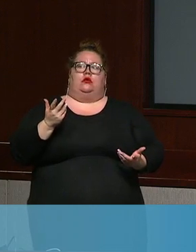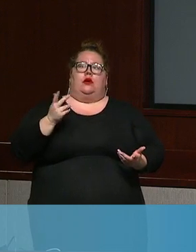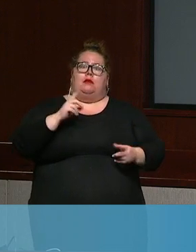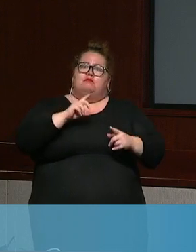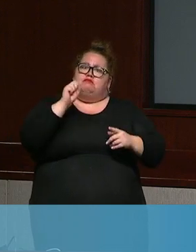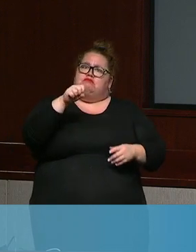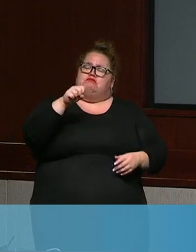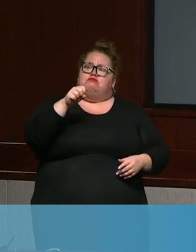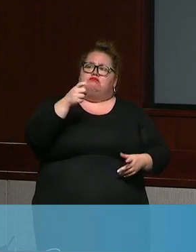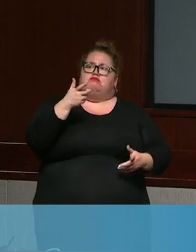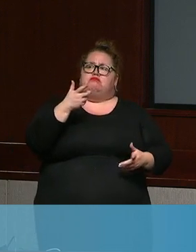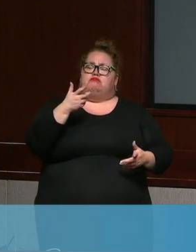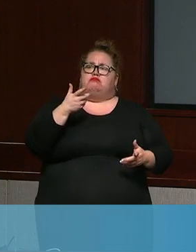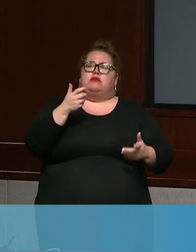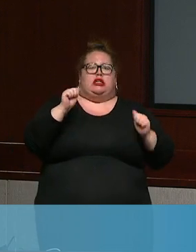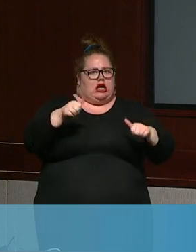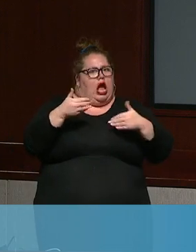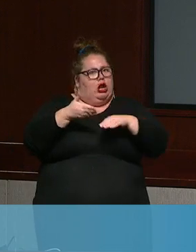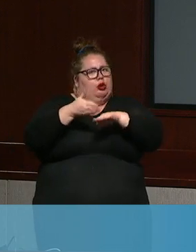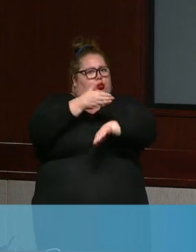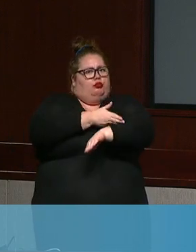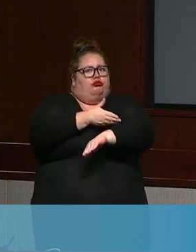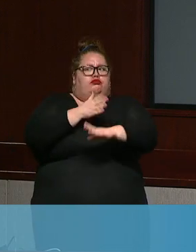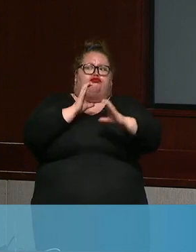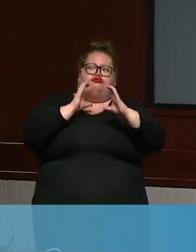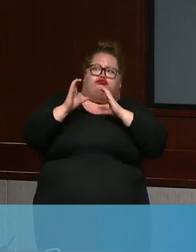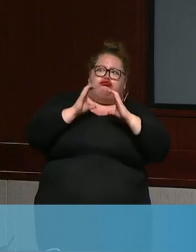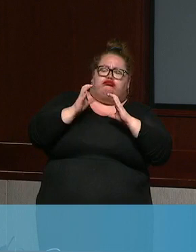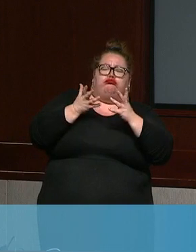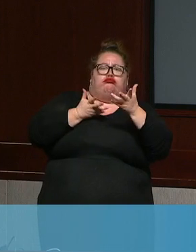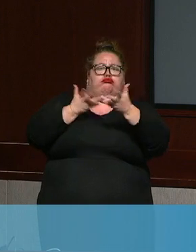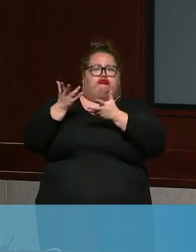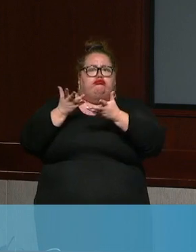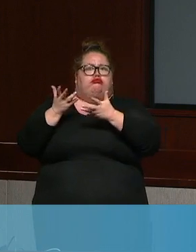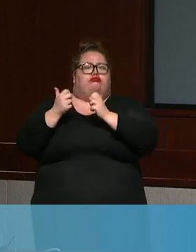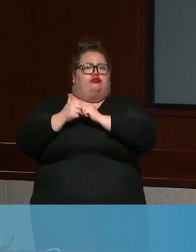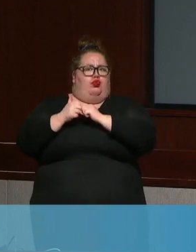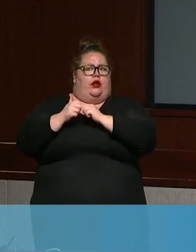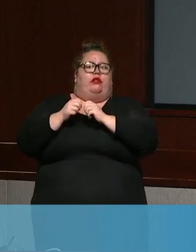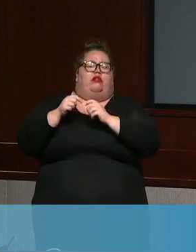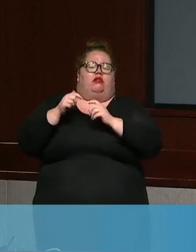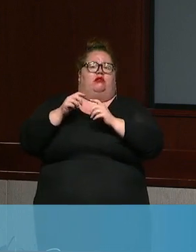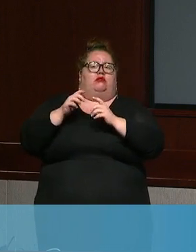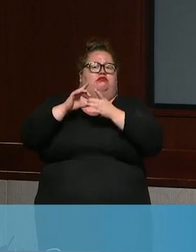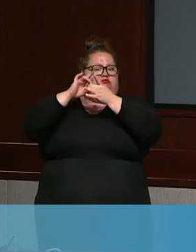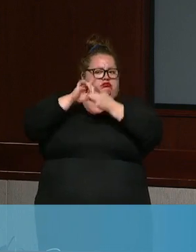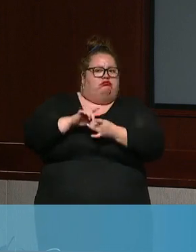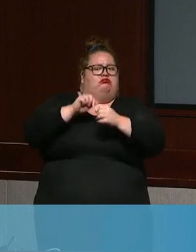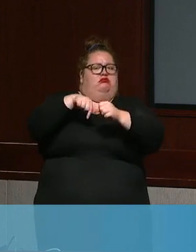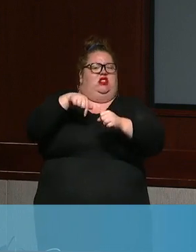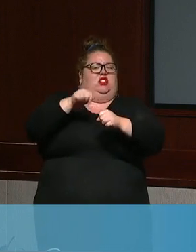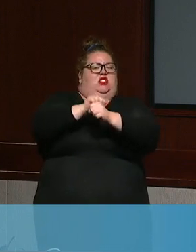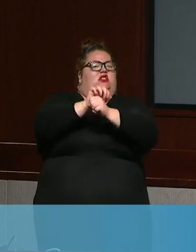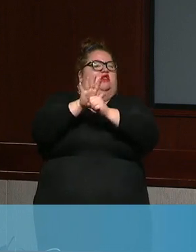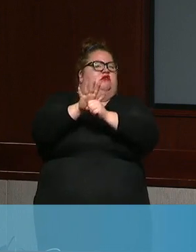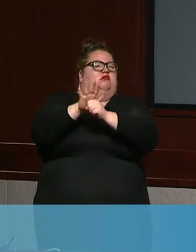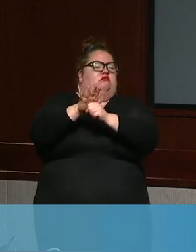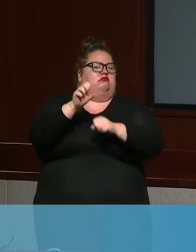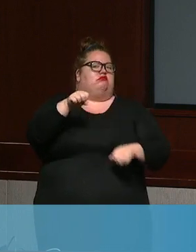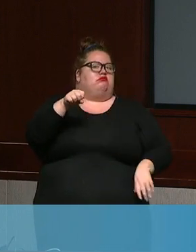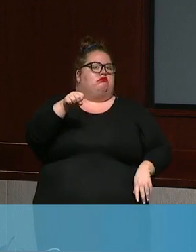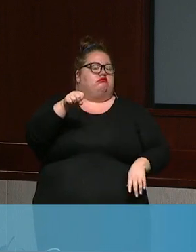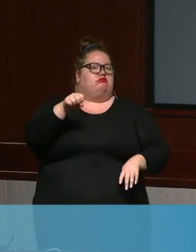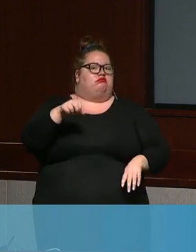always room for improvement, certainly in dealing with this pandemic and everything that's involved with